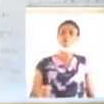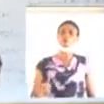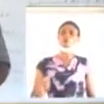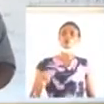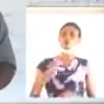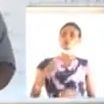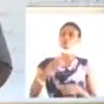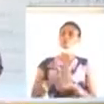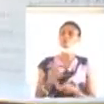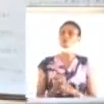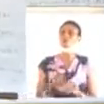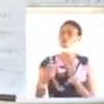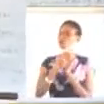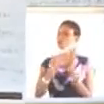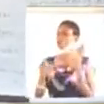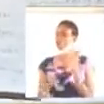NDLEA.